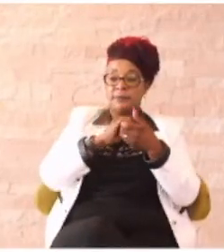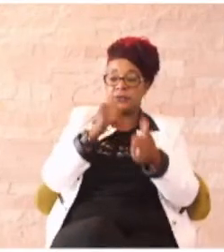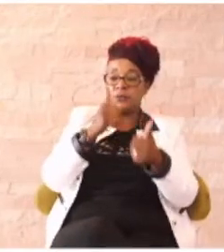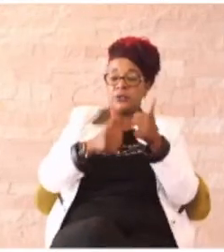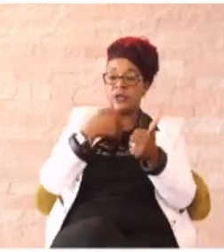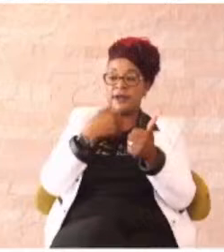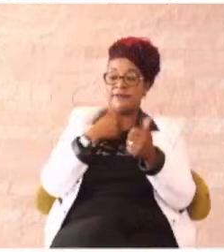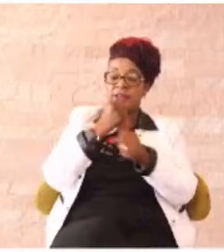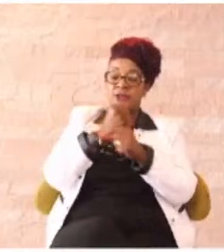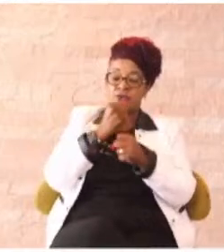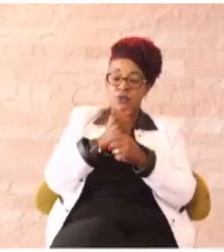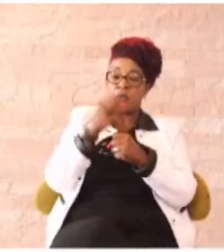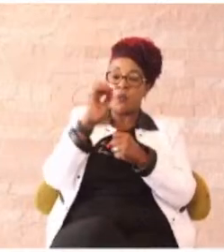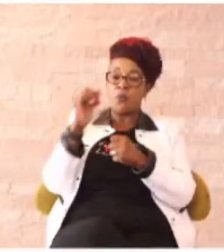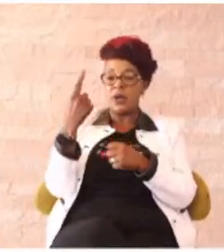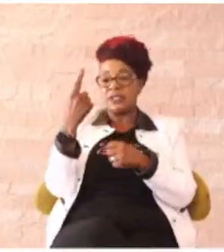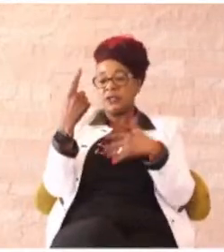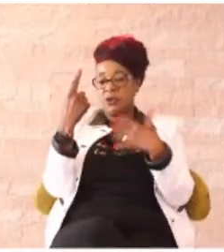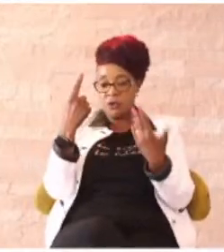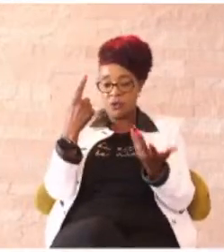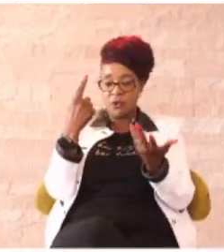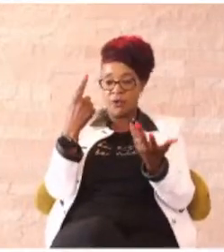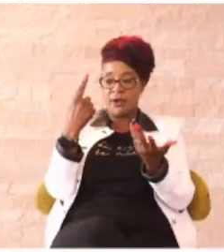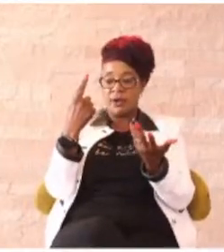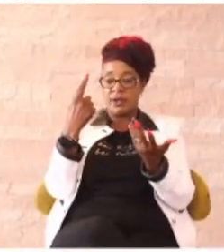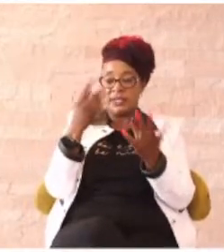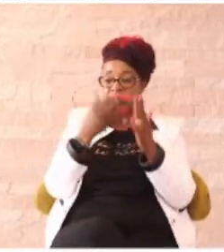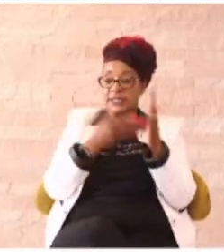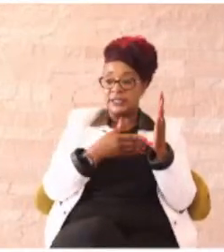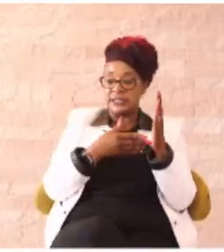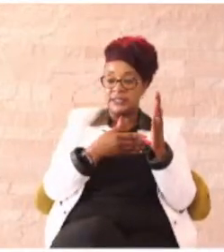Do you do them one-off, or are these,